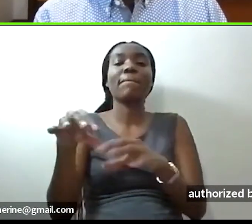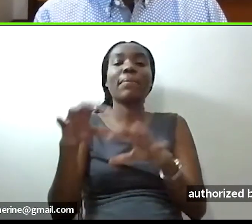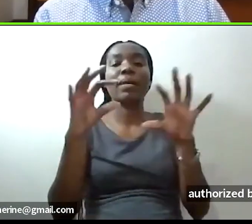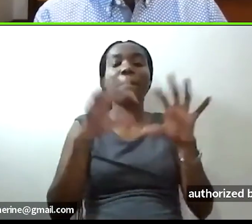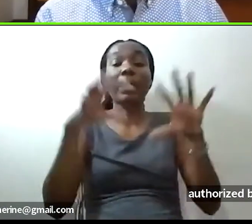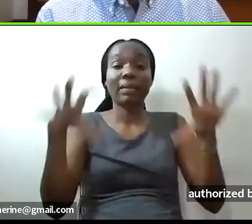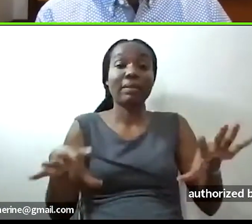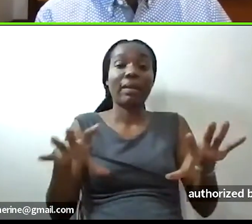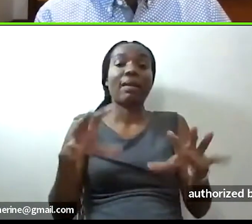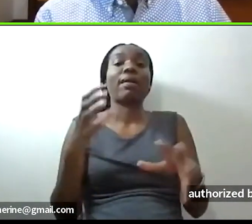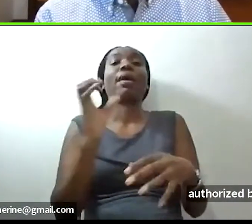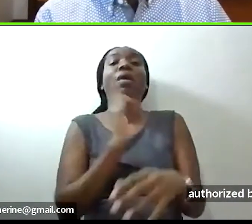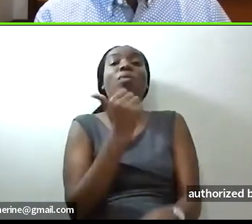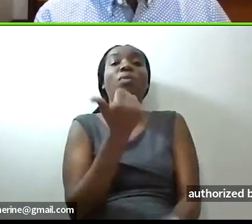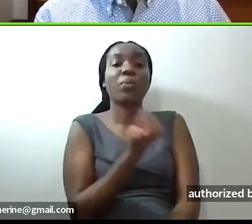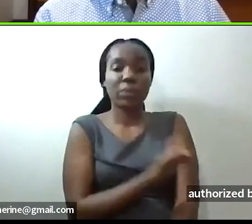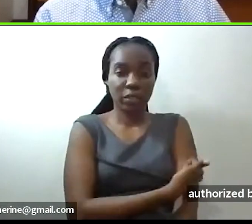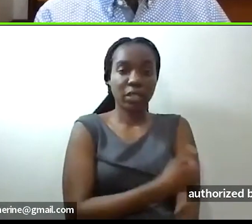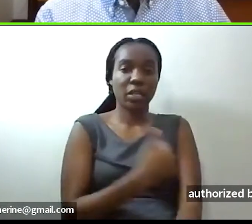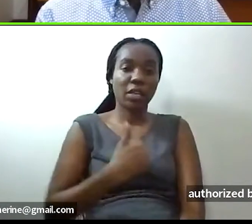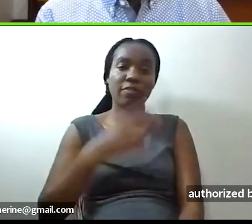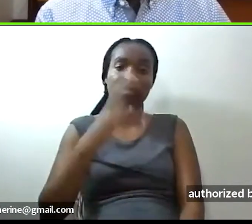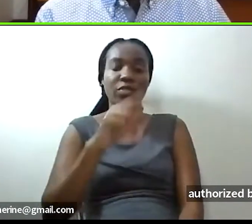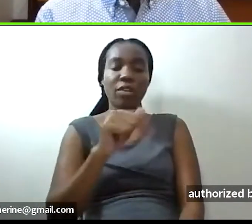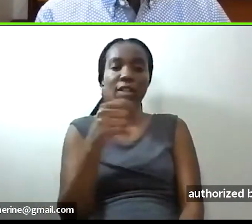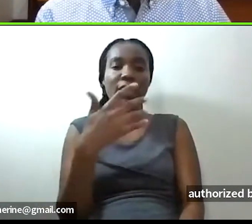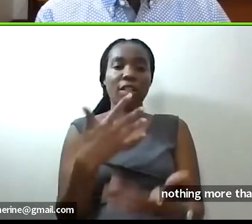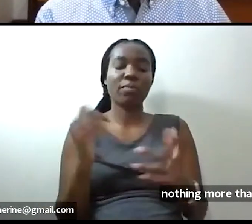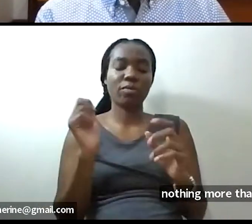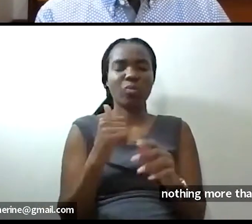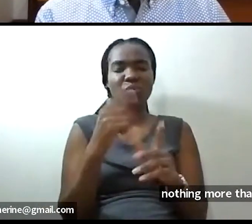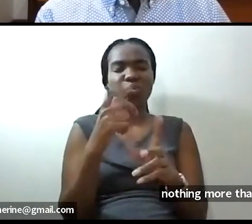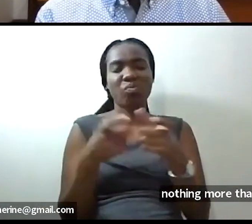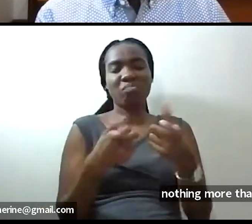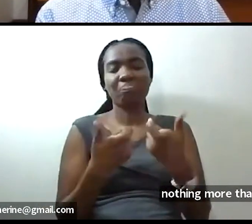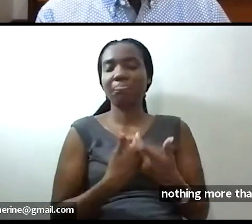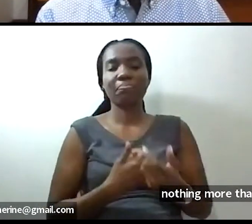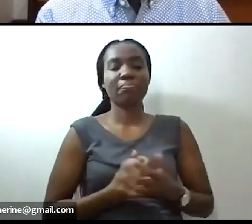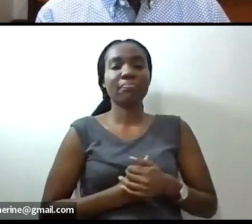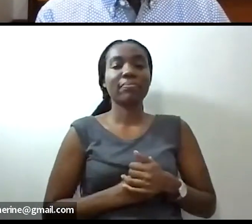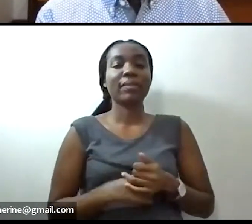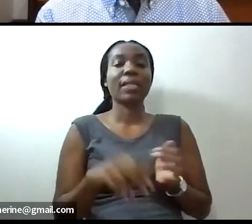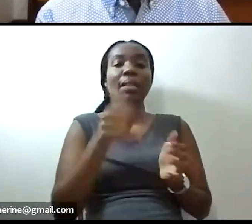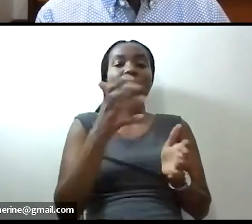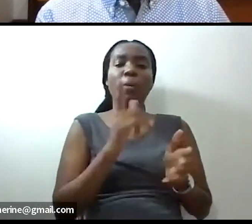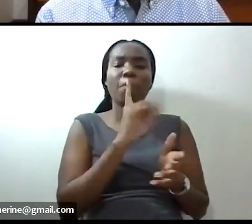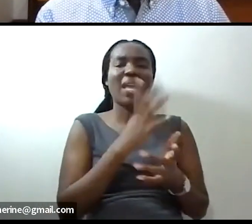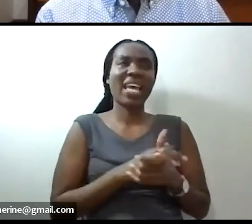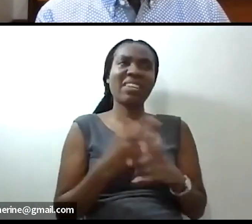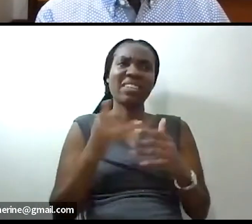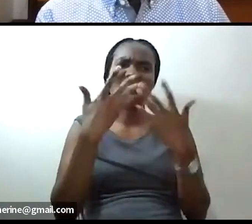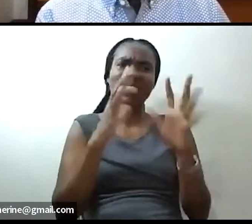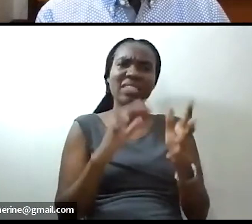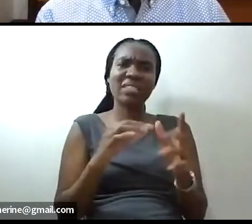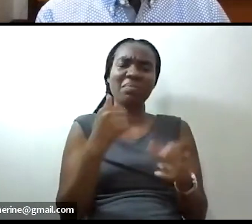prescribed in the regulatory statutes. Beatrix is saying she's tried to open an account through CBK